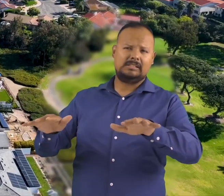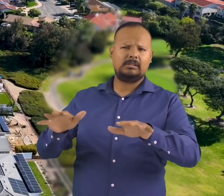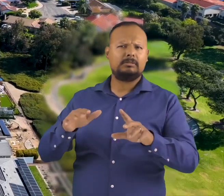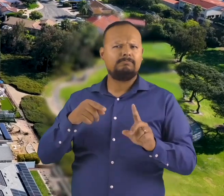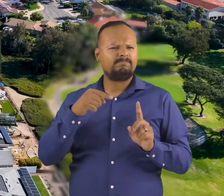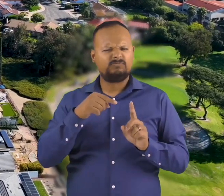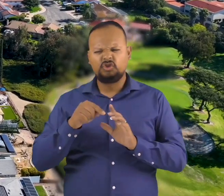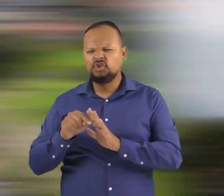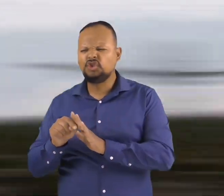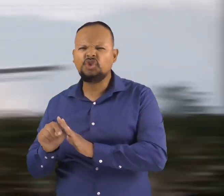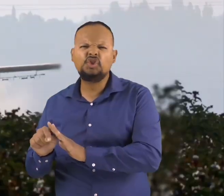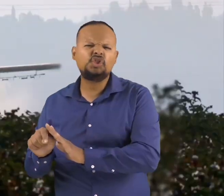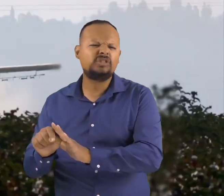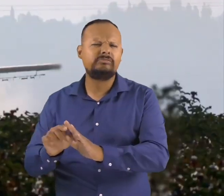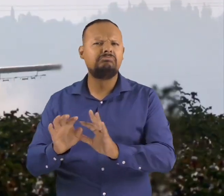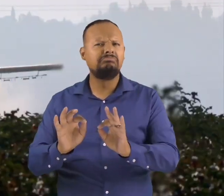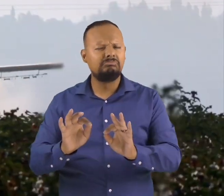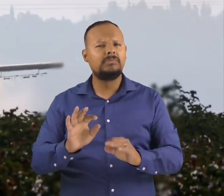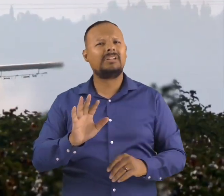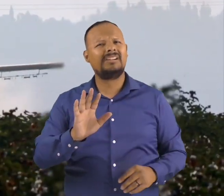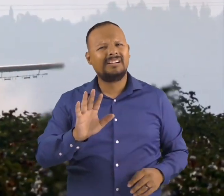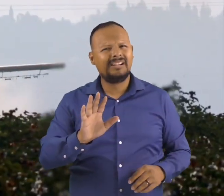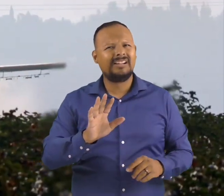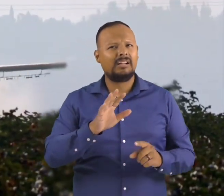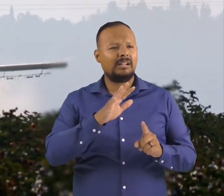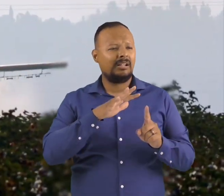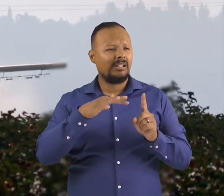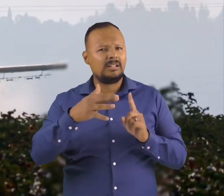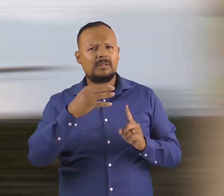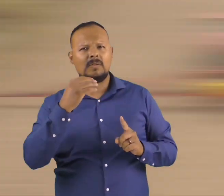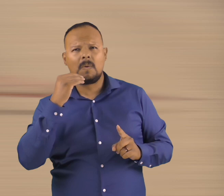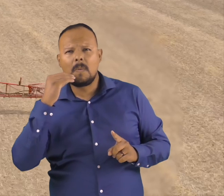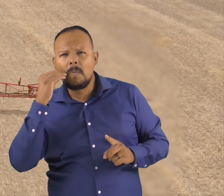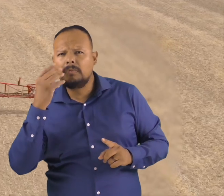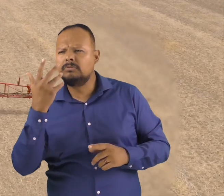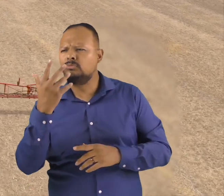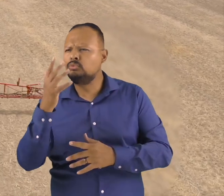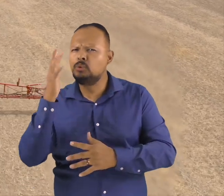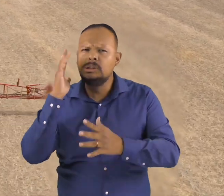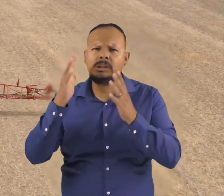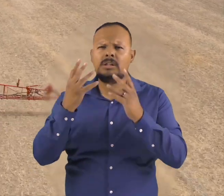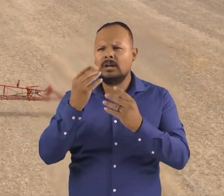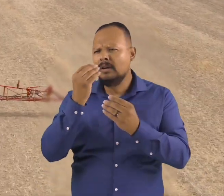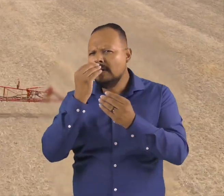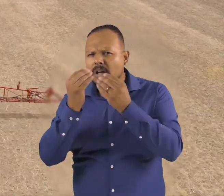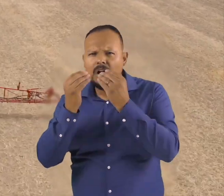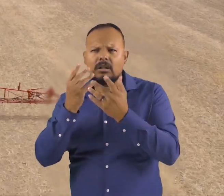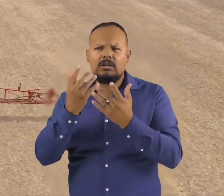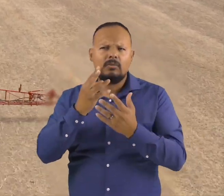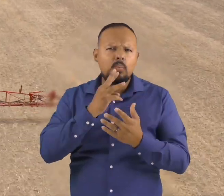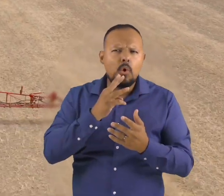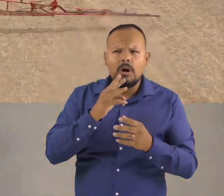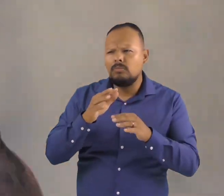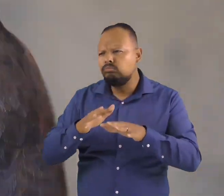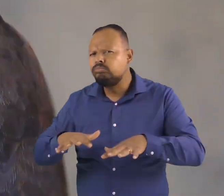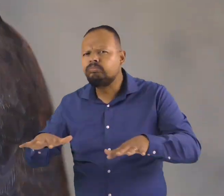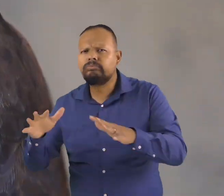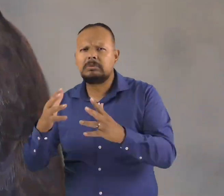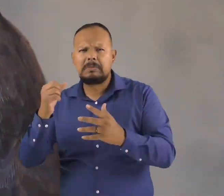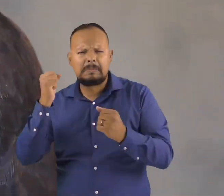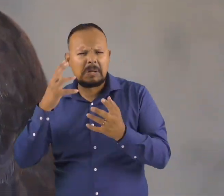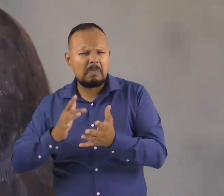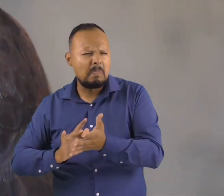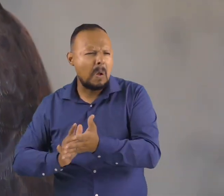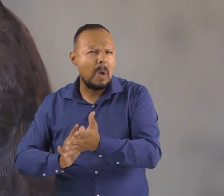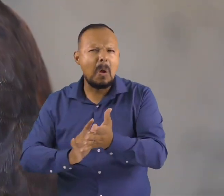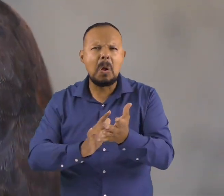environmental changes. As pesticides and harmful chemicals build up through each step in the food web, hawks